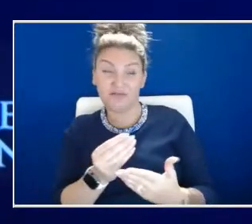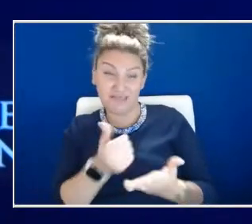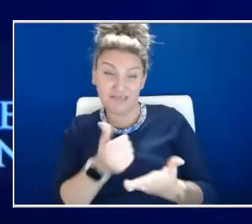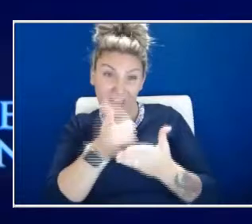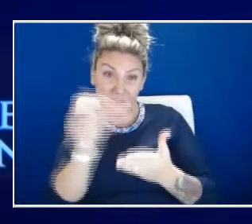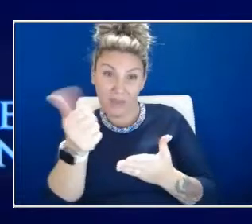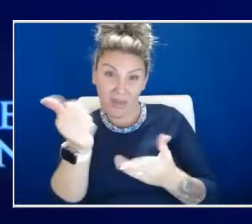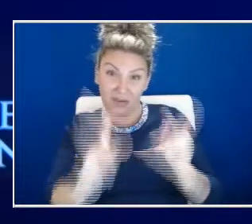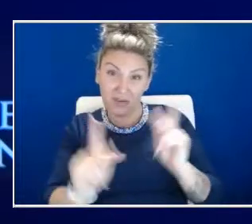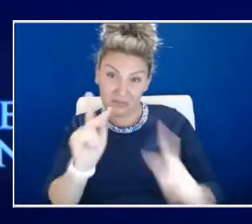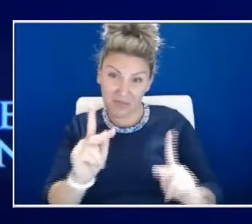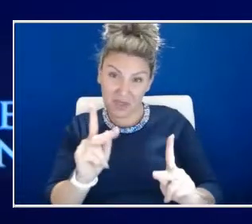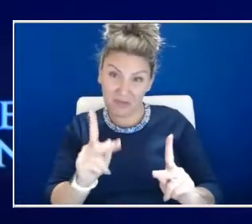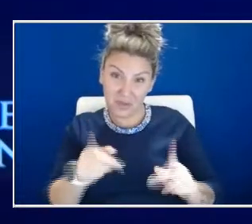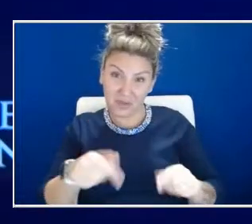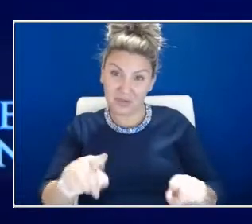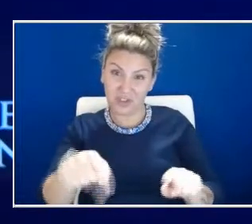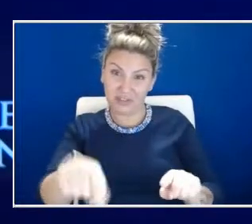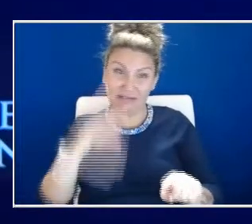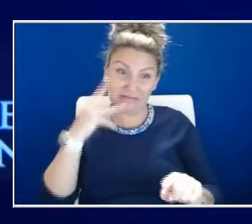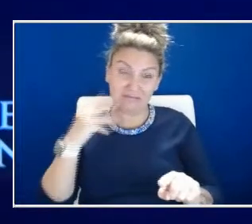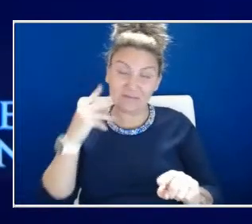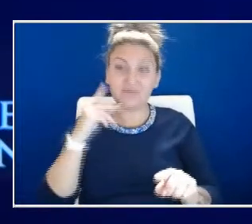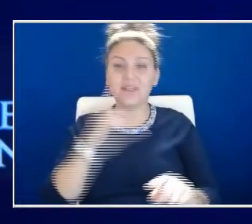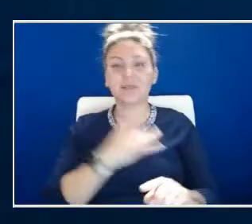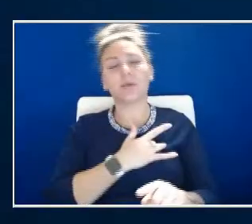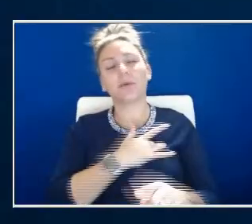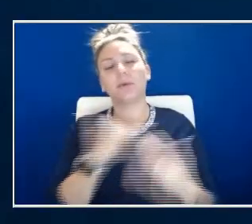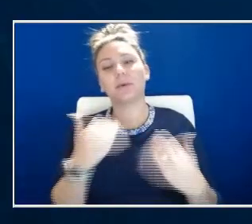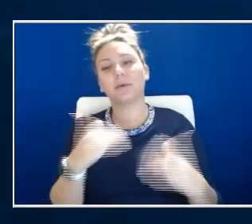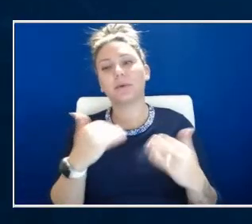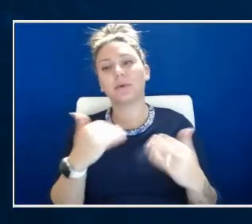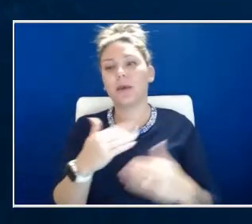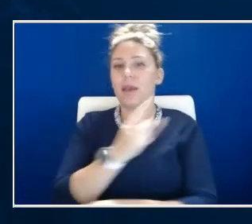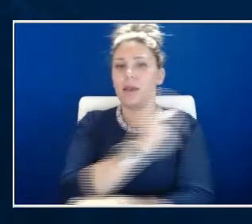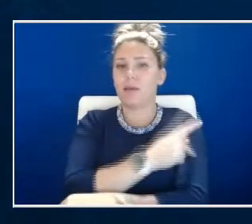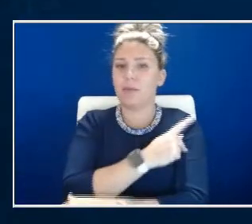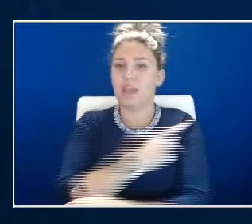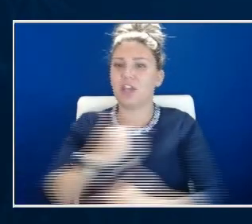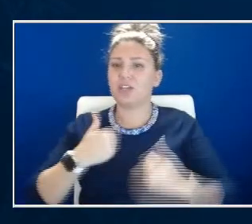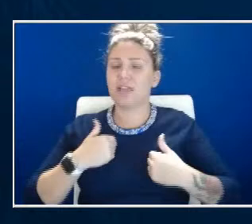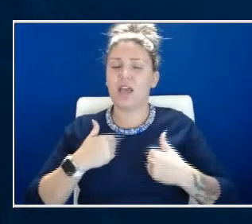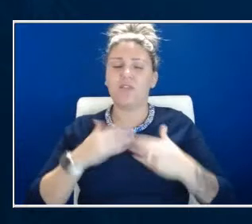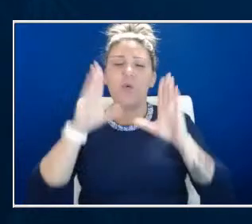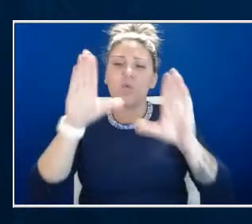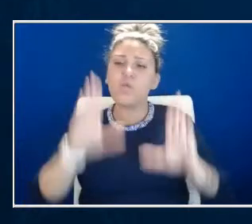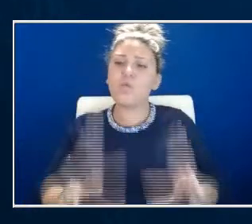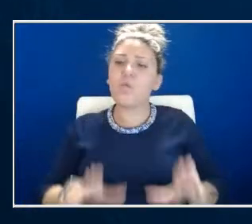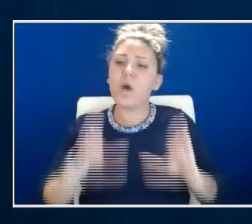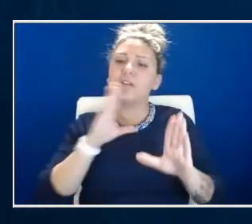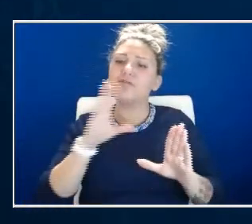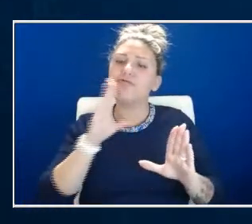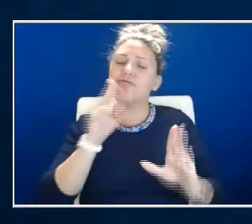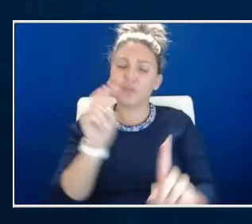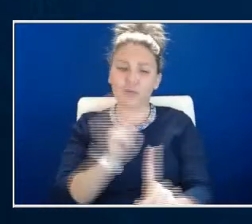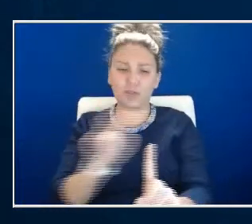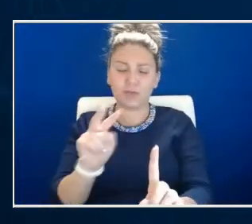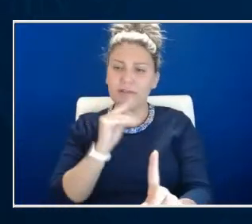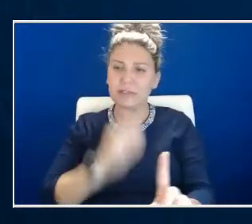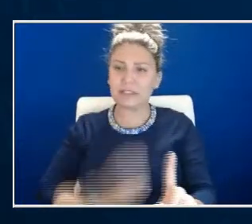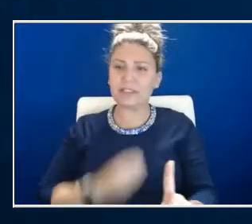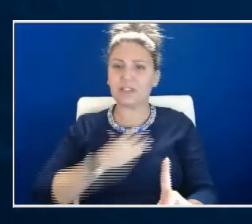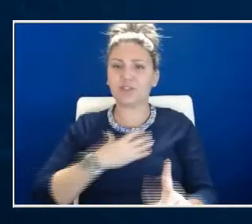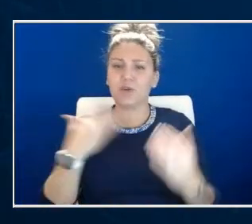this journey. And it's very touching and heartening. These patients have such wonderful outlooks, and they're so inspirational. And it